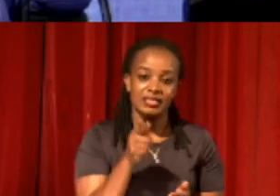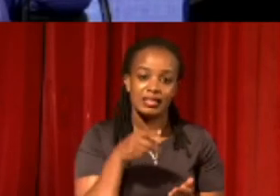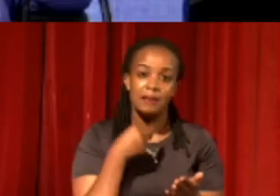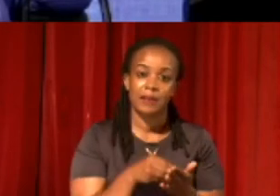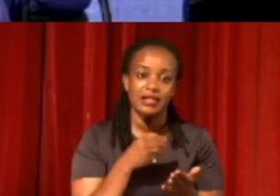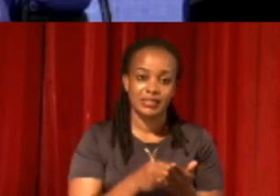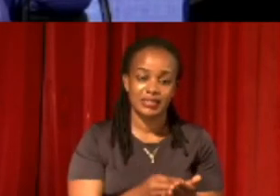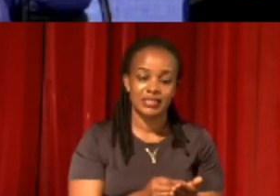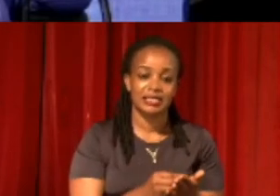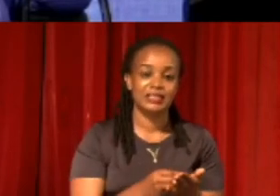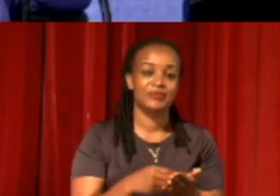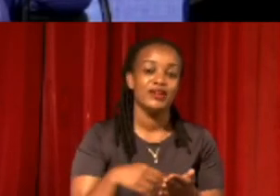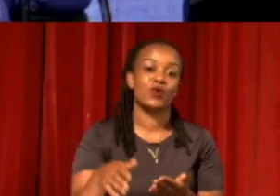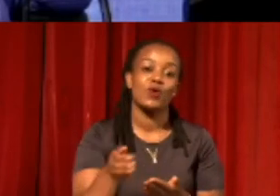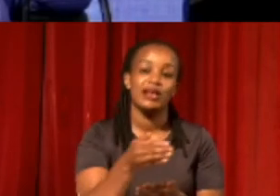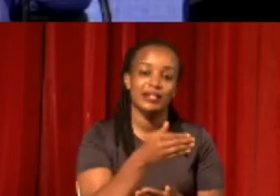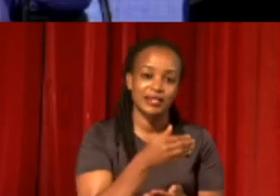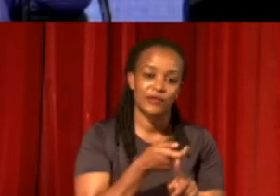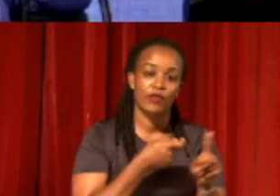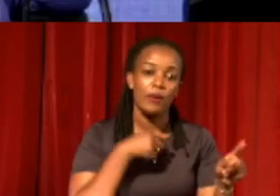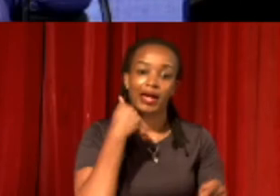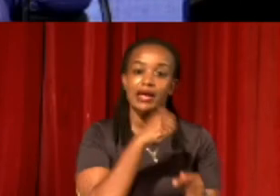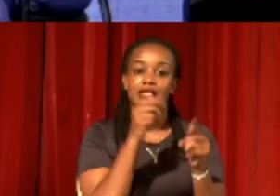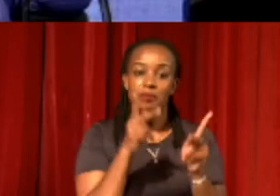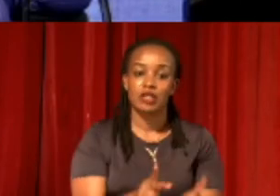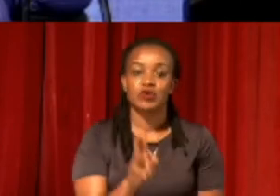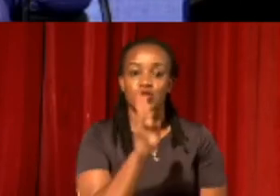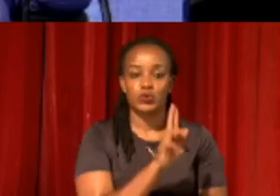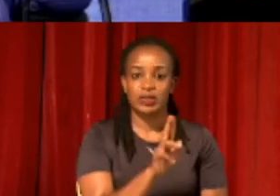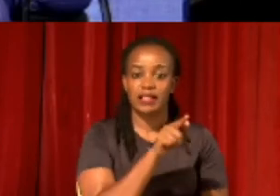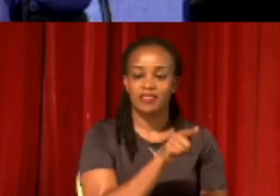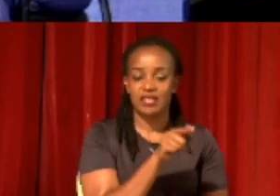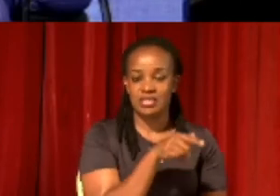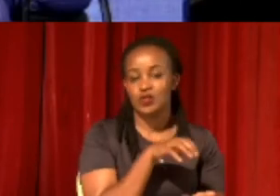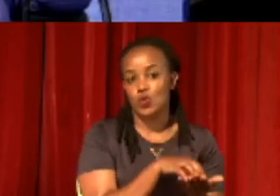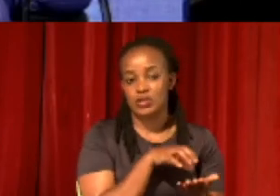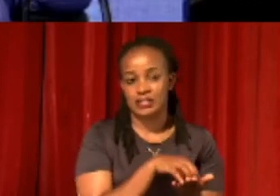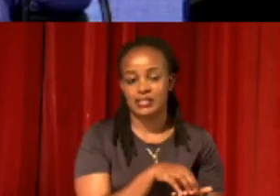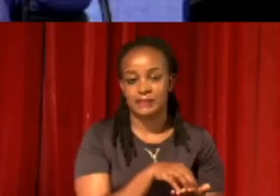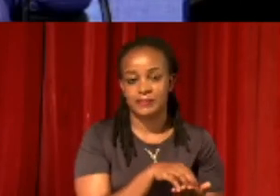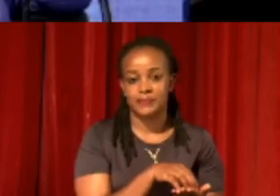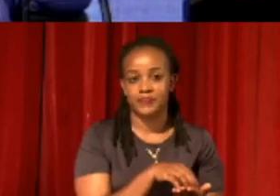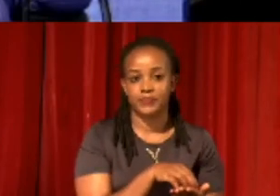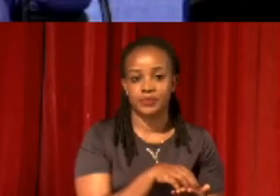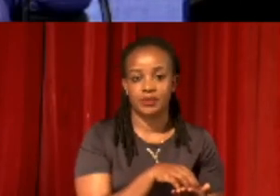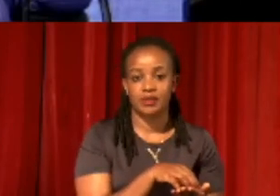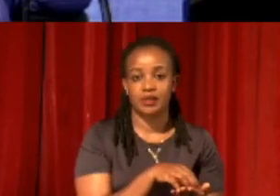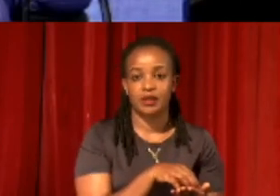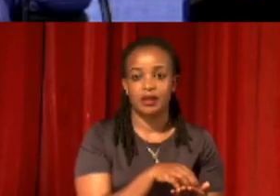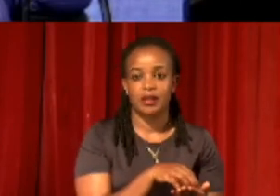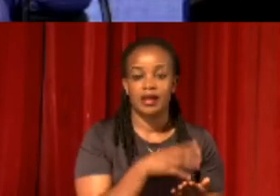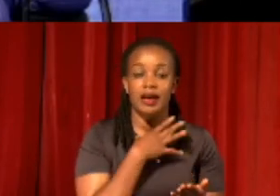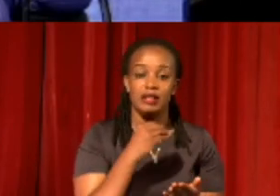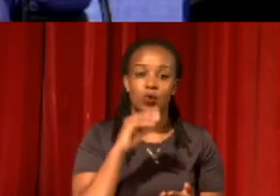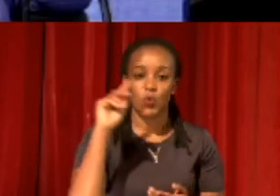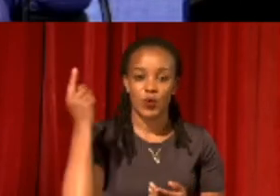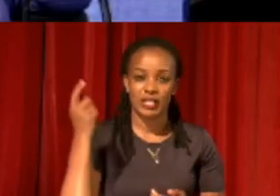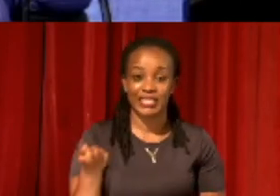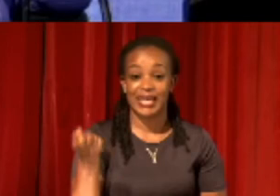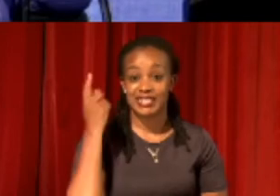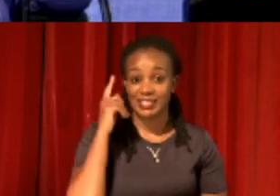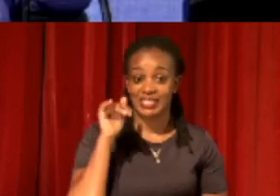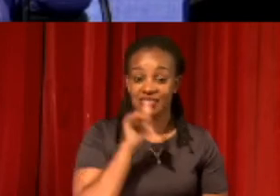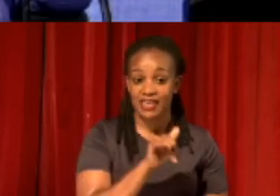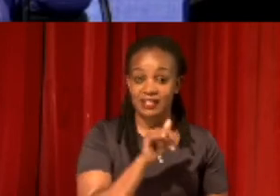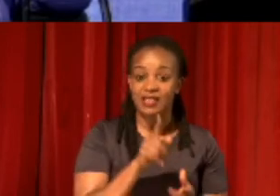landlord's property. Property, yes. All right? Yeah. And give it to this musician who's the landlord. Mm. And once they understand that, then they will understand that